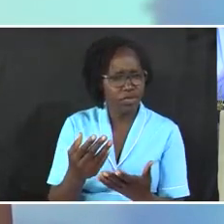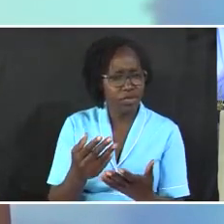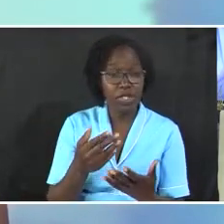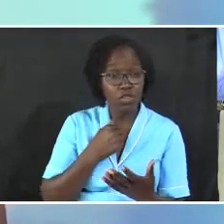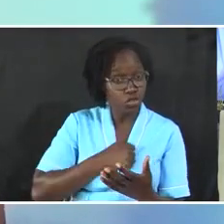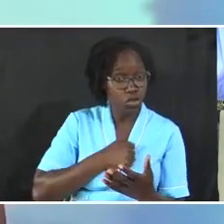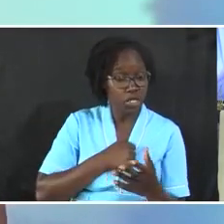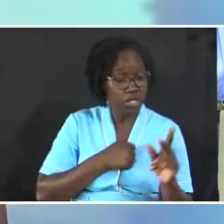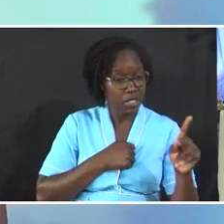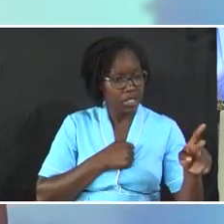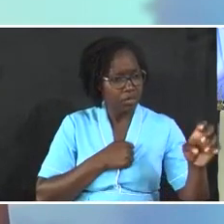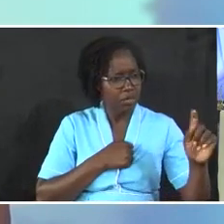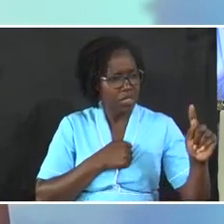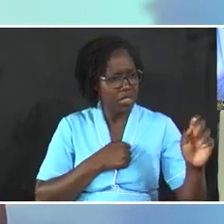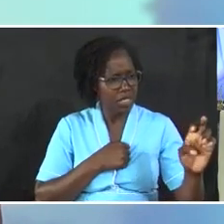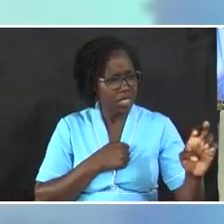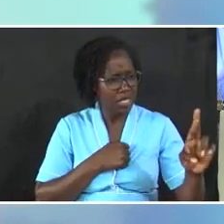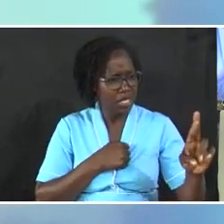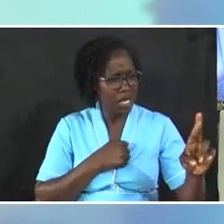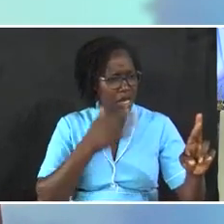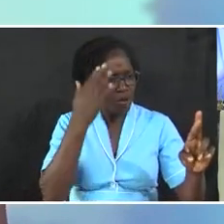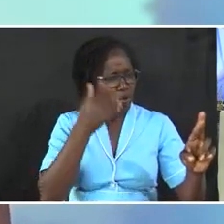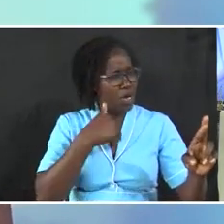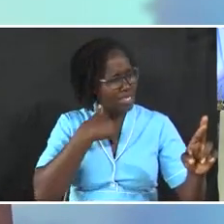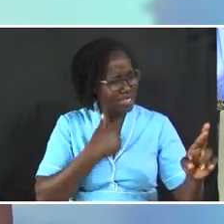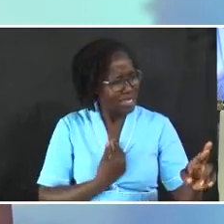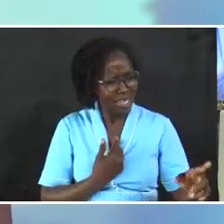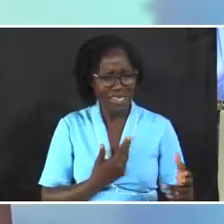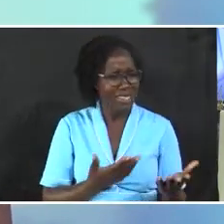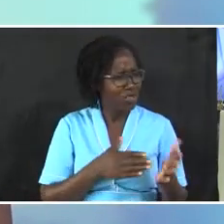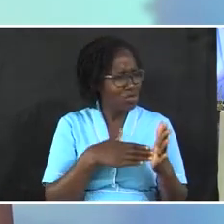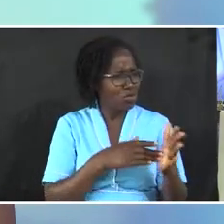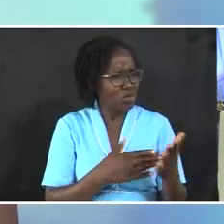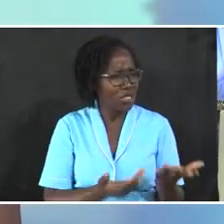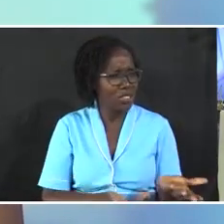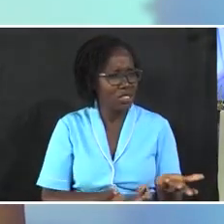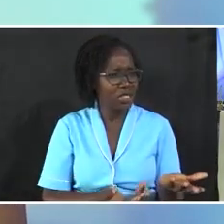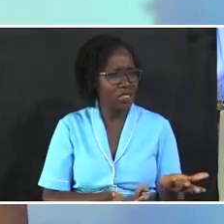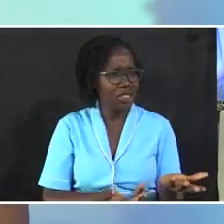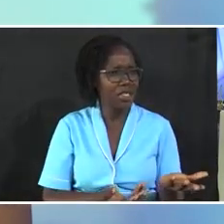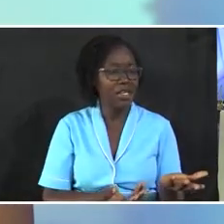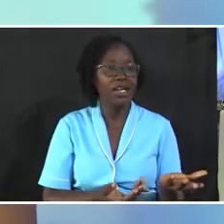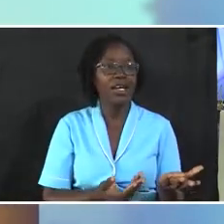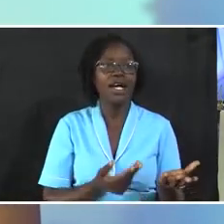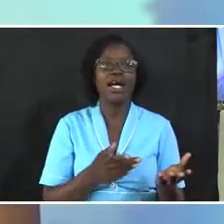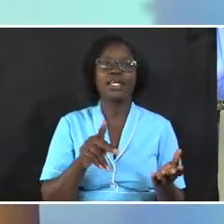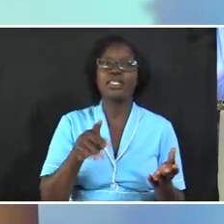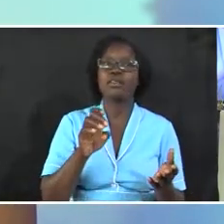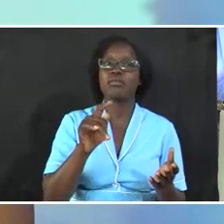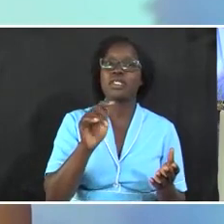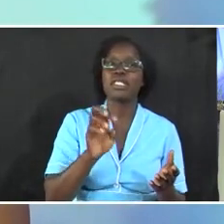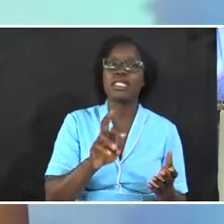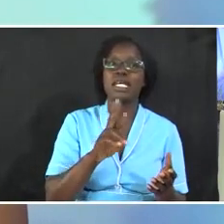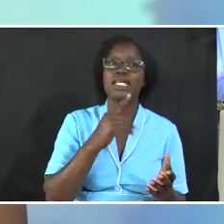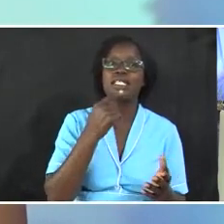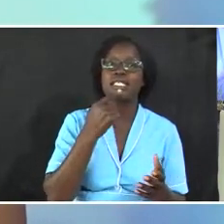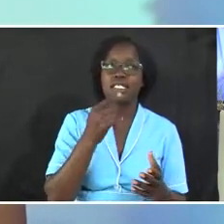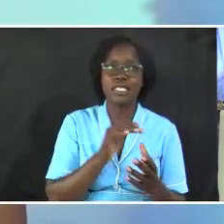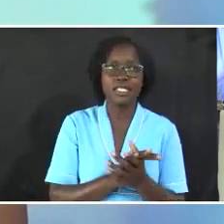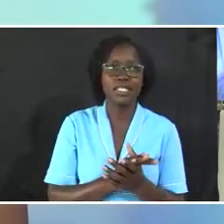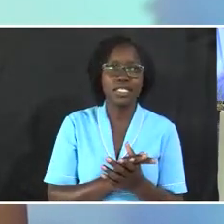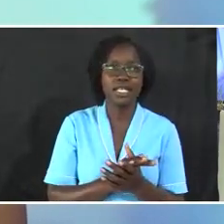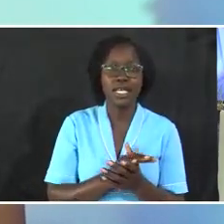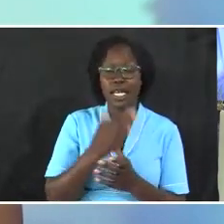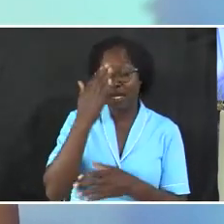Peter, "Why do you look tired, miserable, and weak?" Peter said,